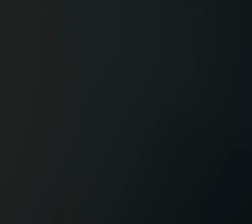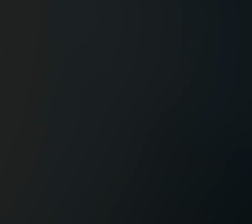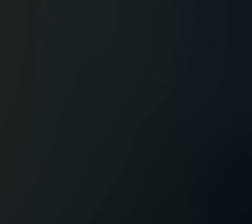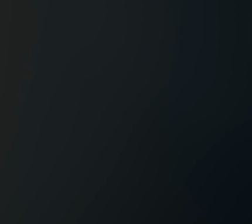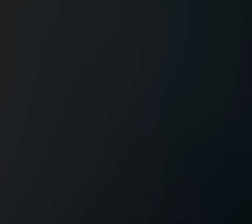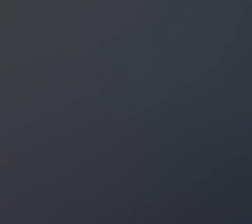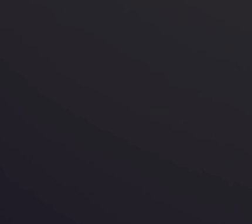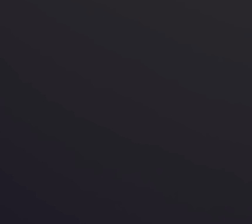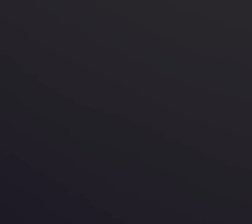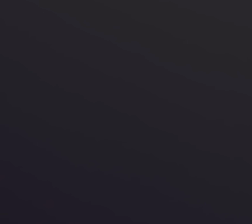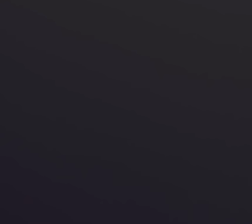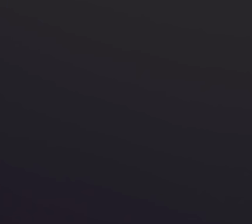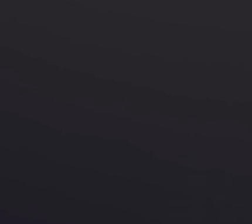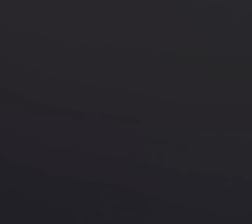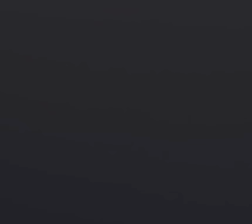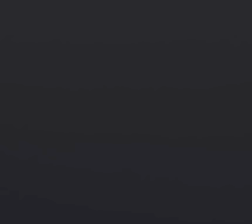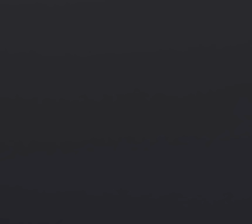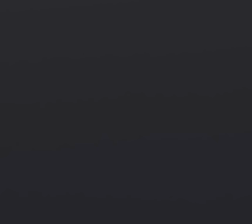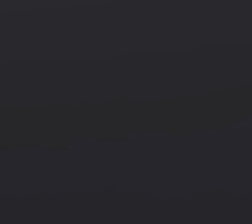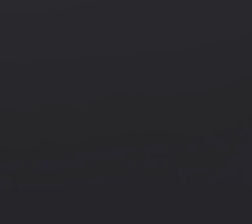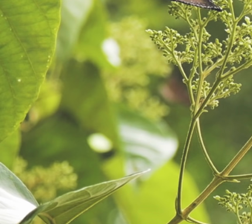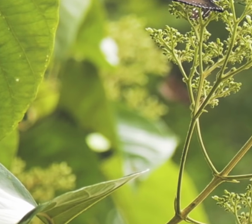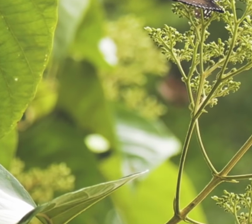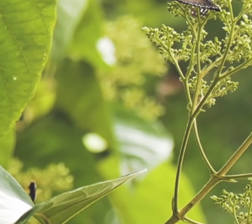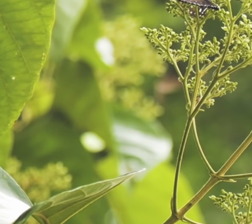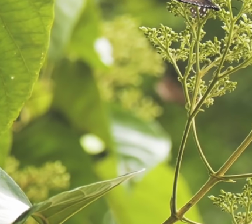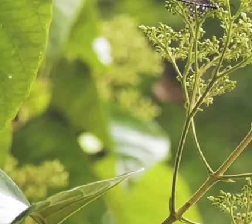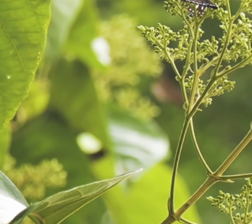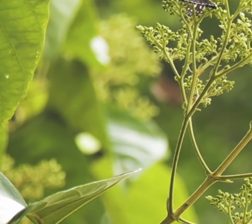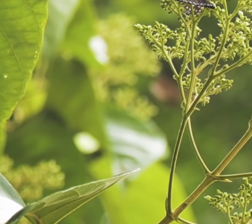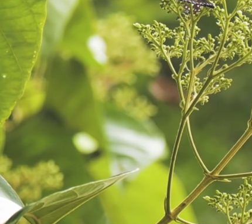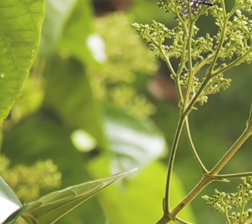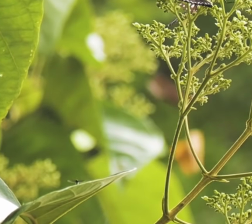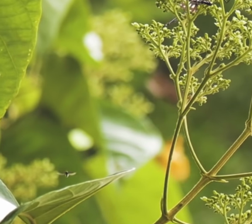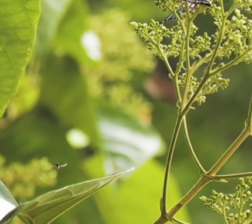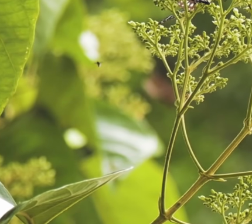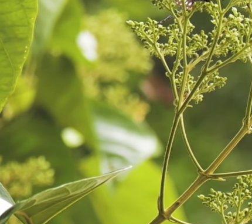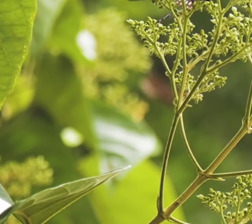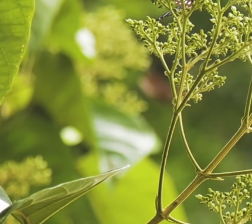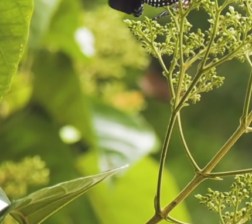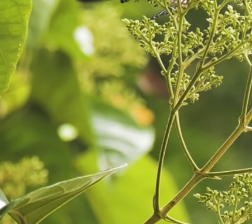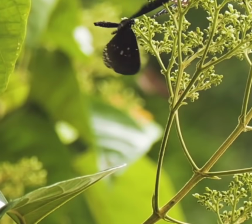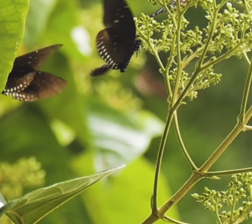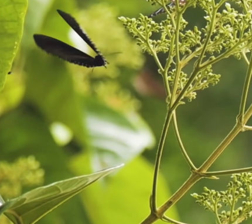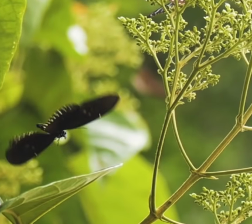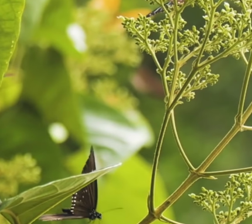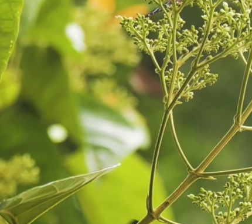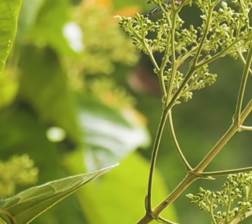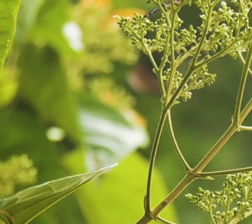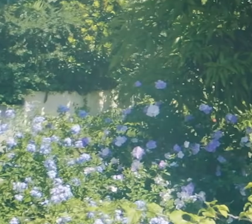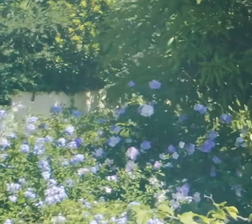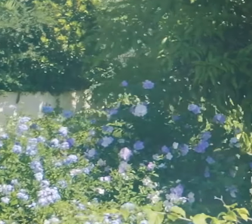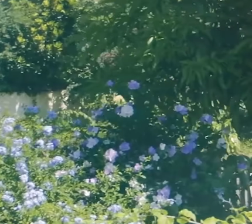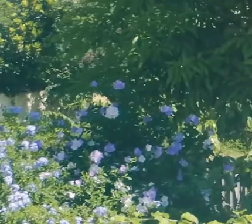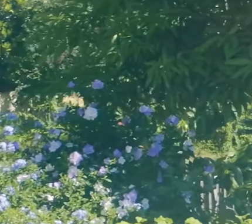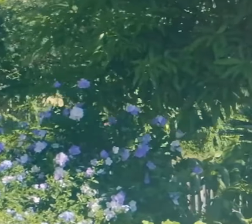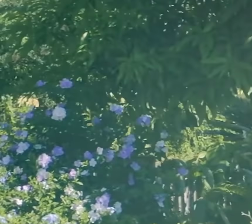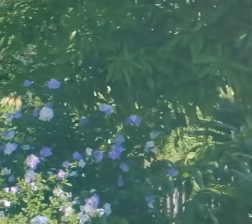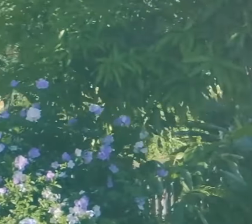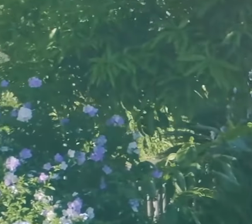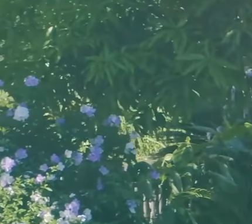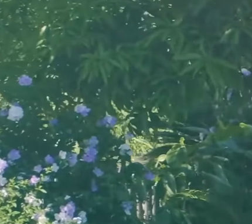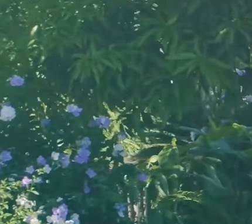No matter what we undergo, we all can embrace the journey, tap into the tools to push through and overcome,